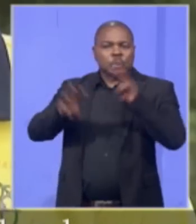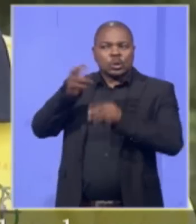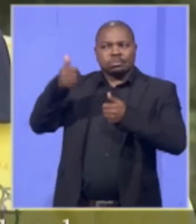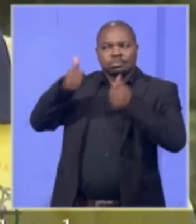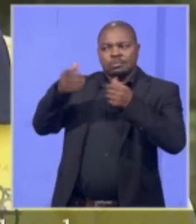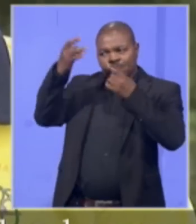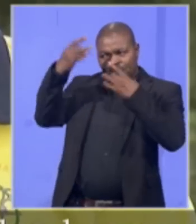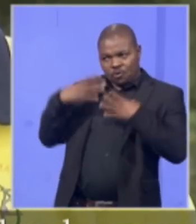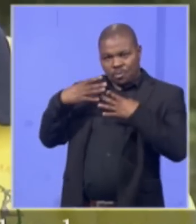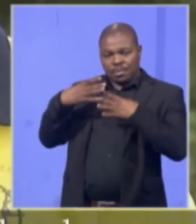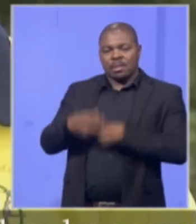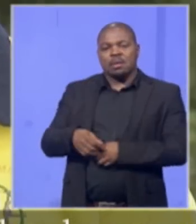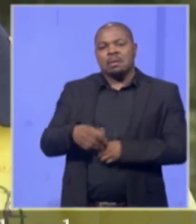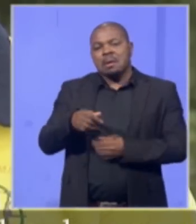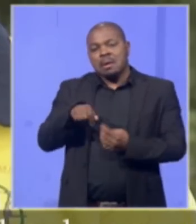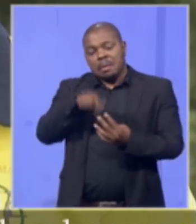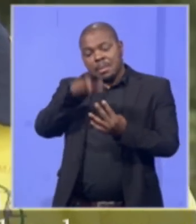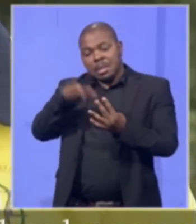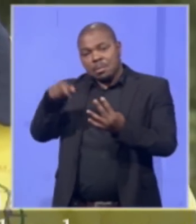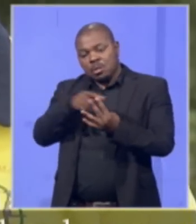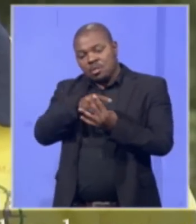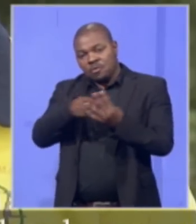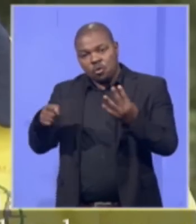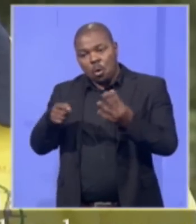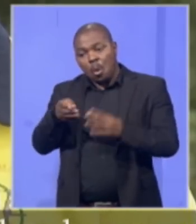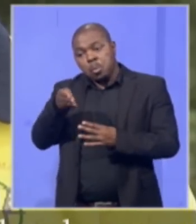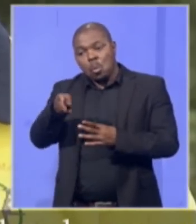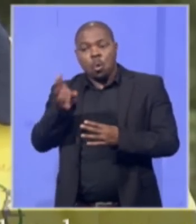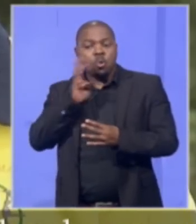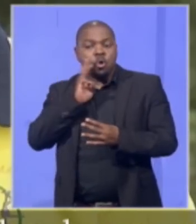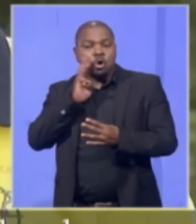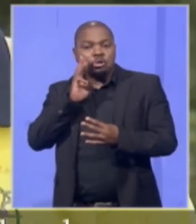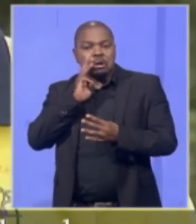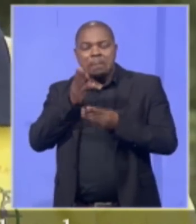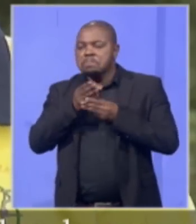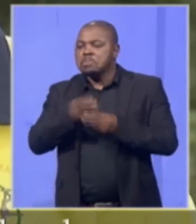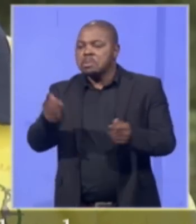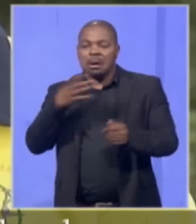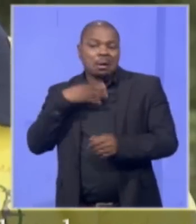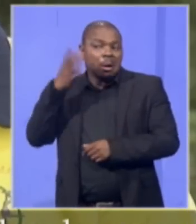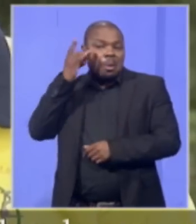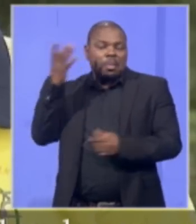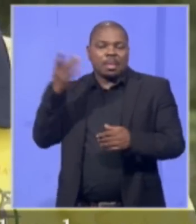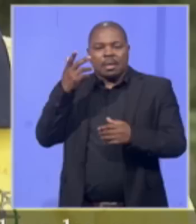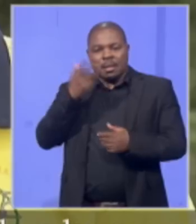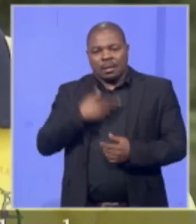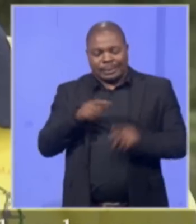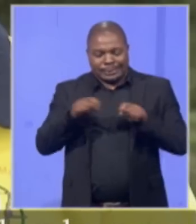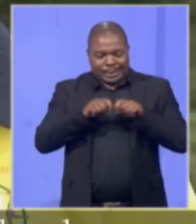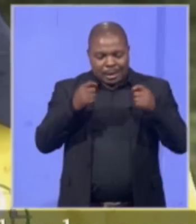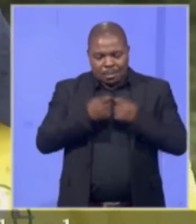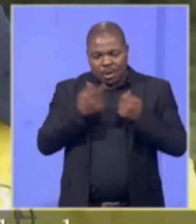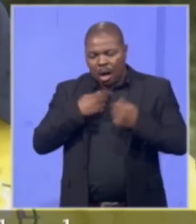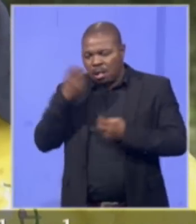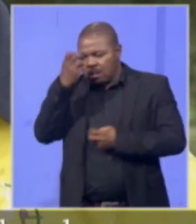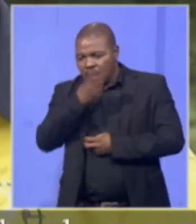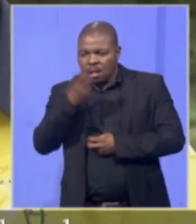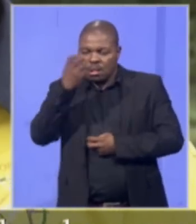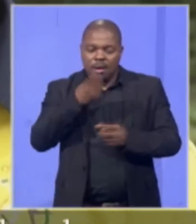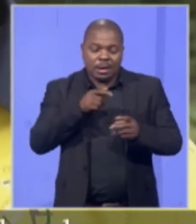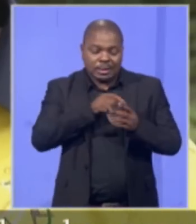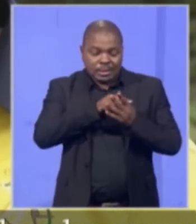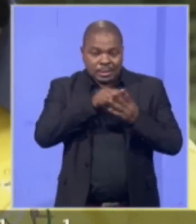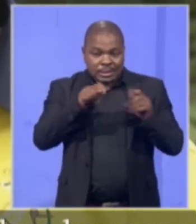officers that there were 4 unconfirmed people who were inside the water and they disappeared. Our search and rescue teams are here from the